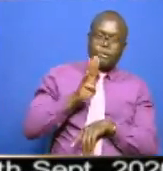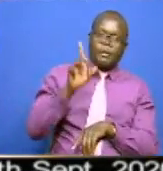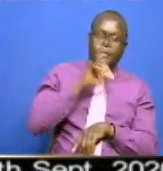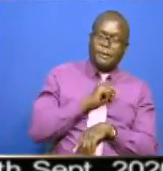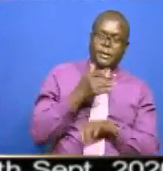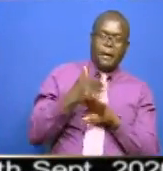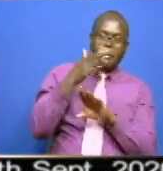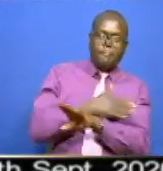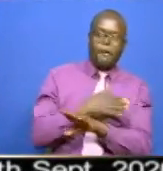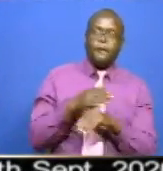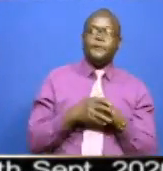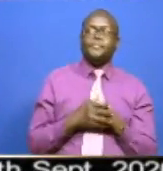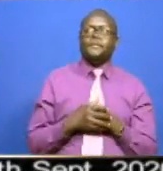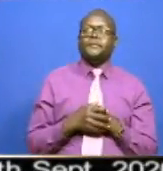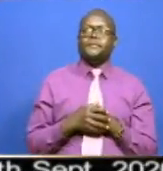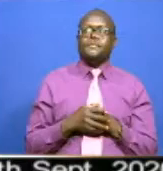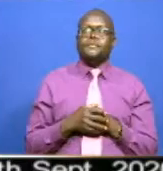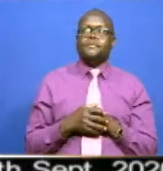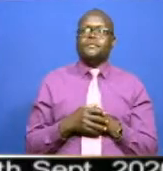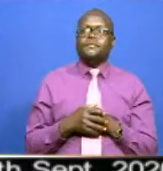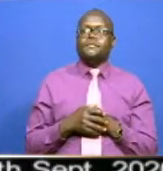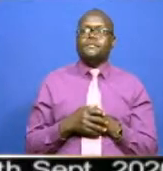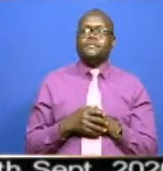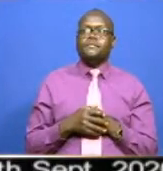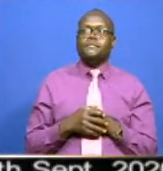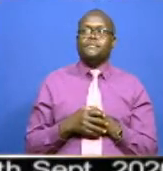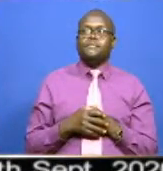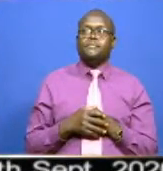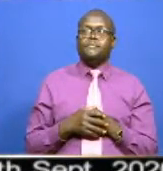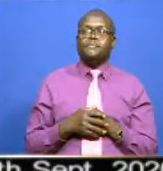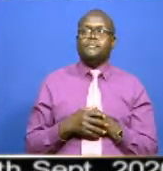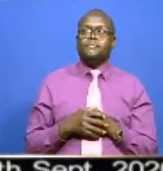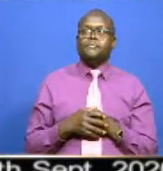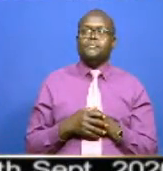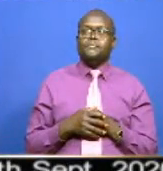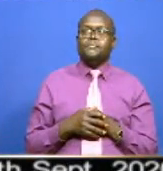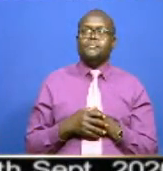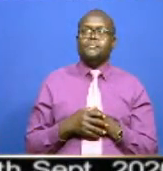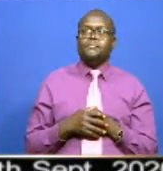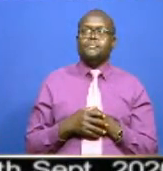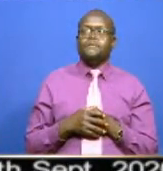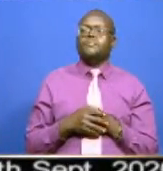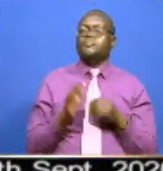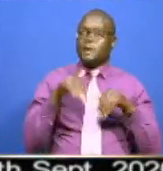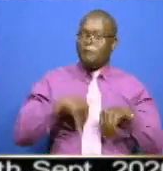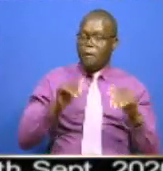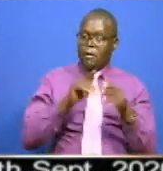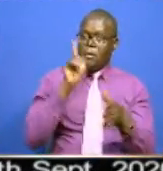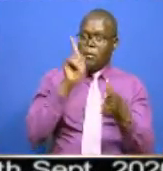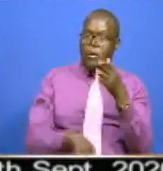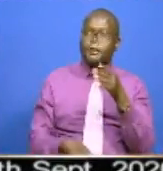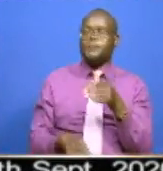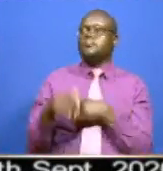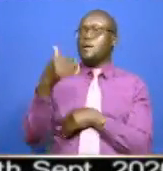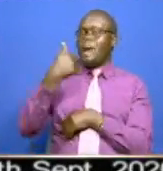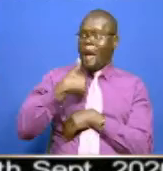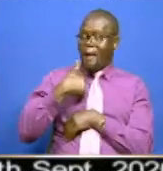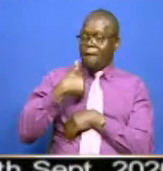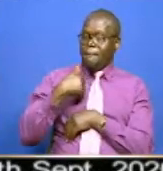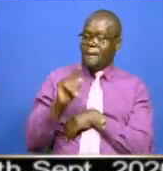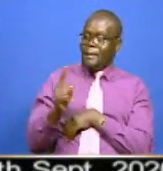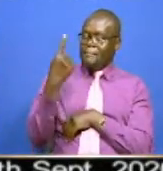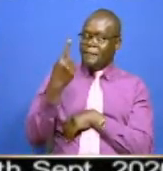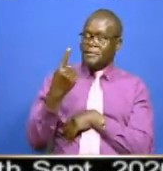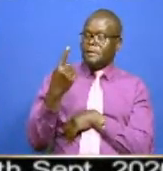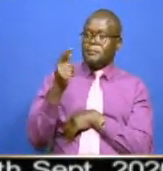contributed. So I can therefore follow what is on the first on